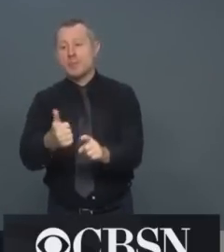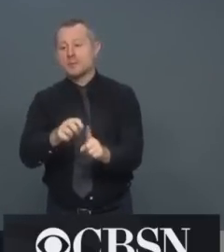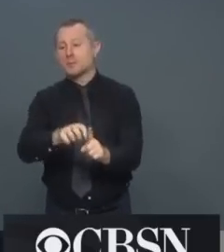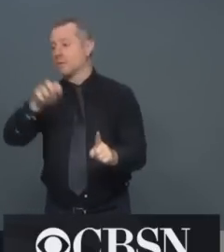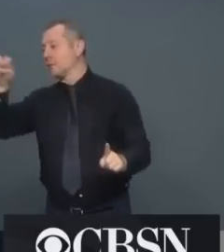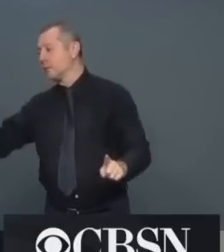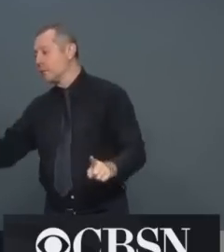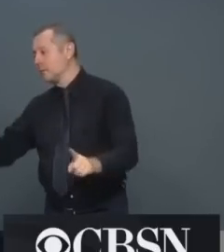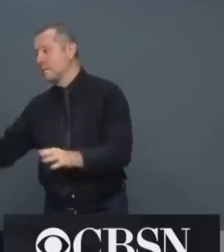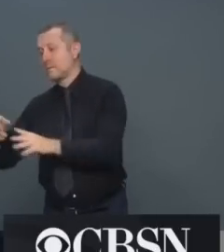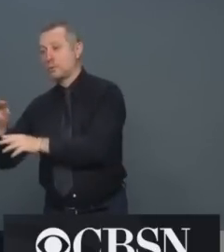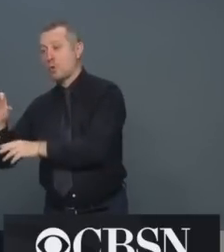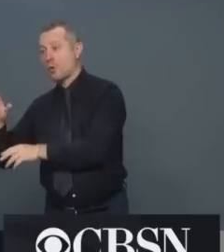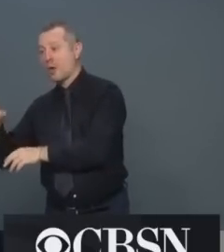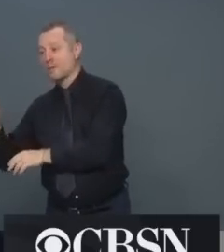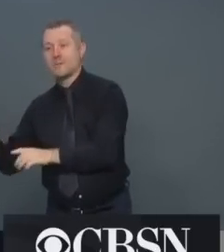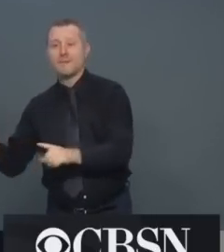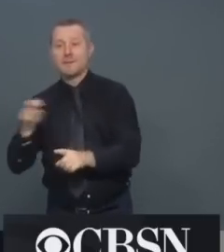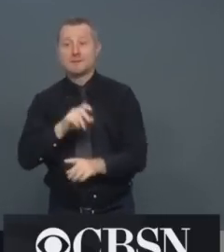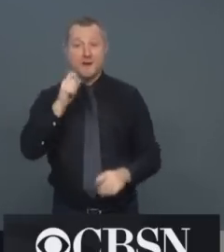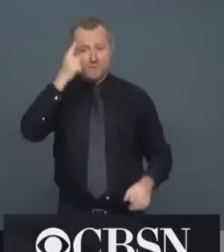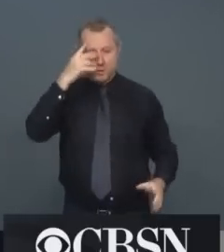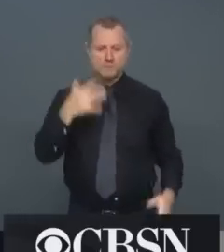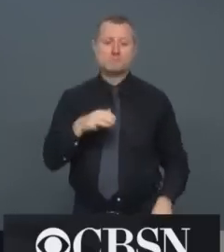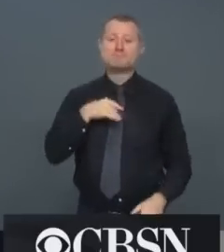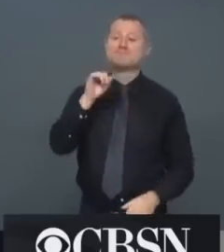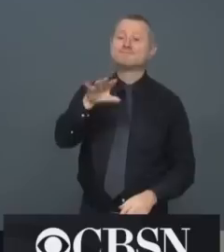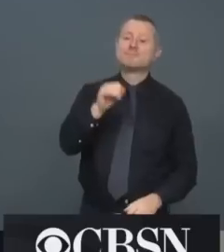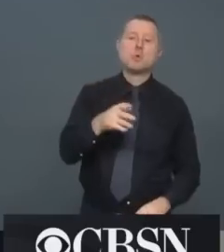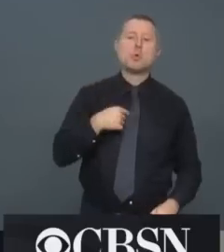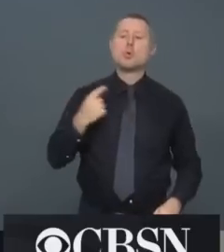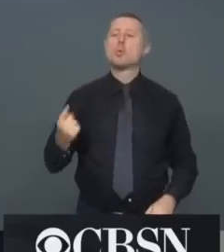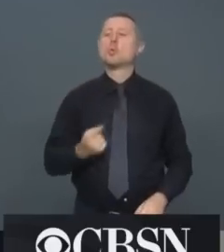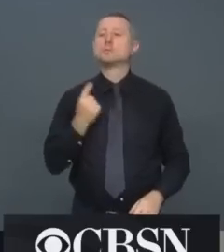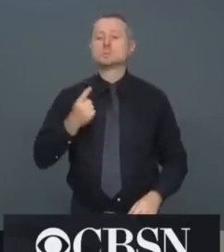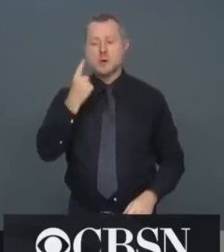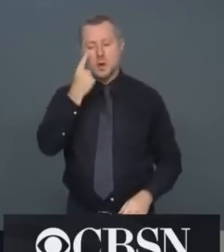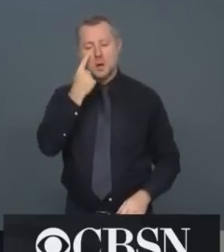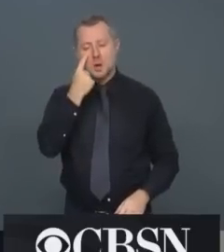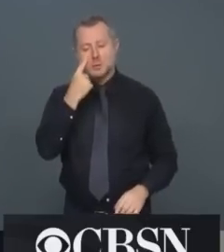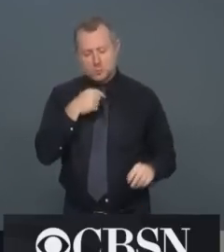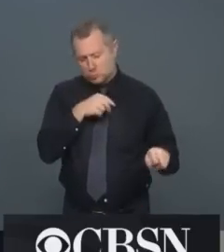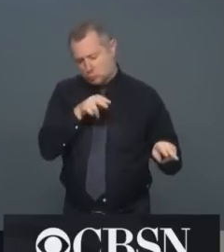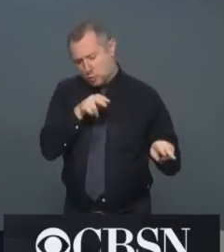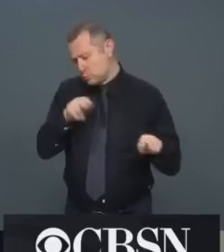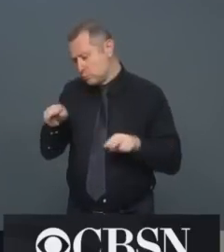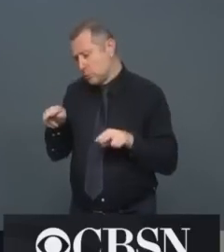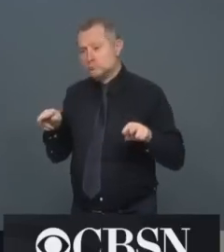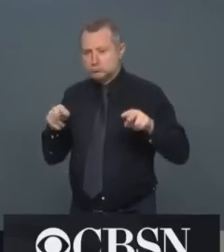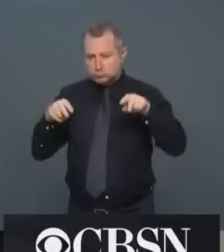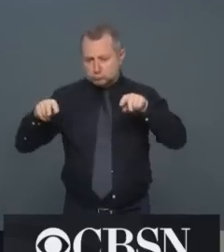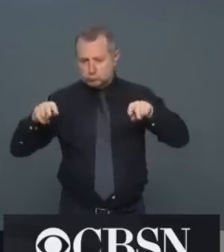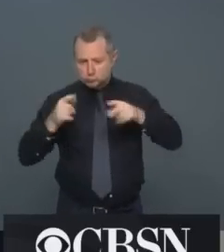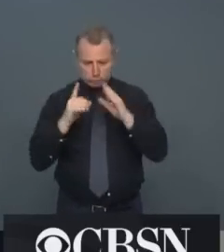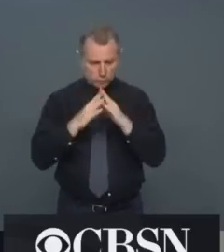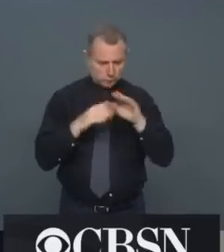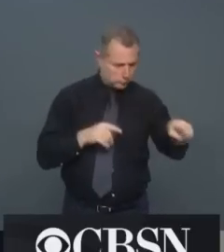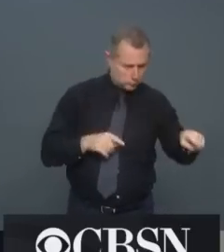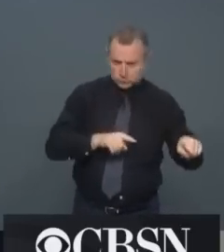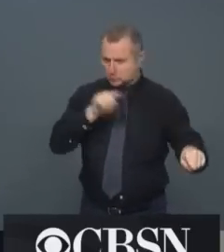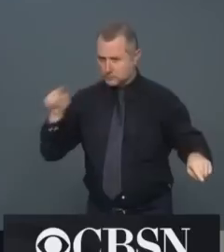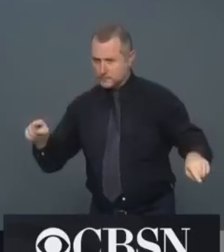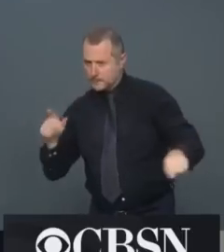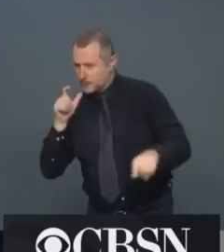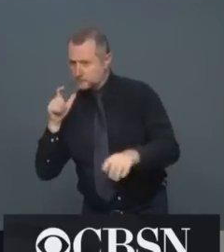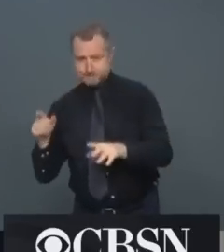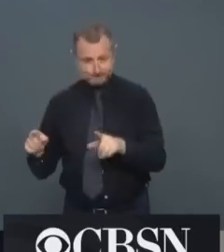why, again, as the governor showed you the numbers, we keep an eye on this. We are working with the community. I recognize that this is